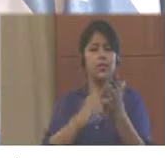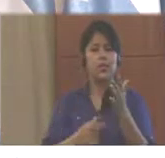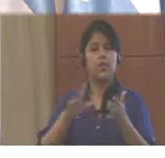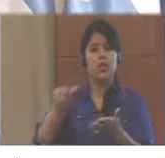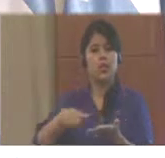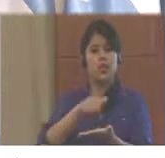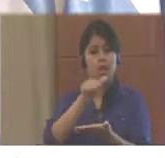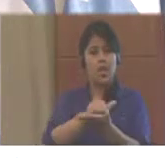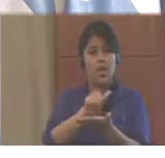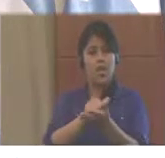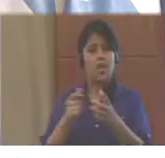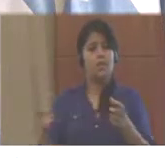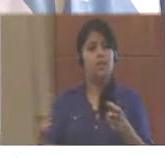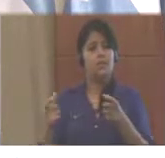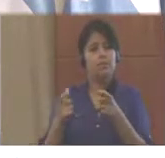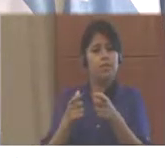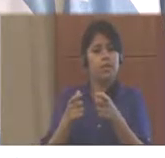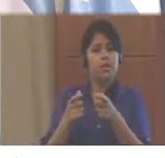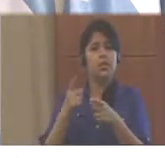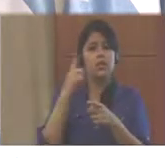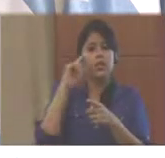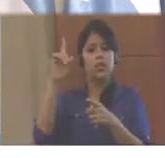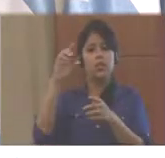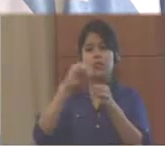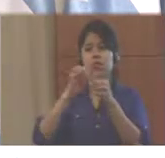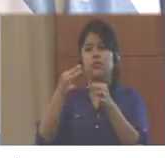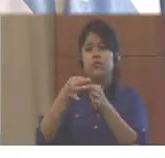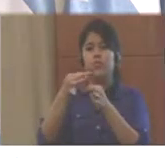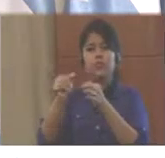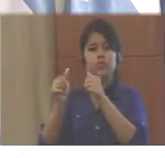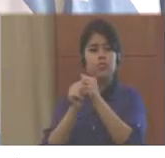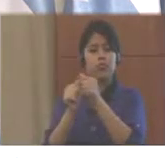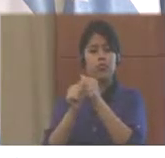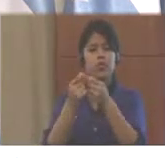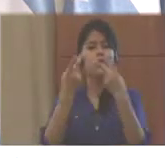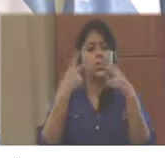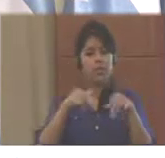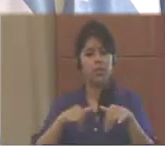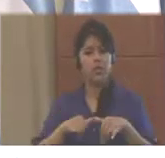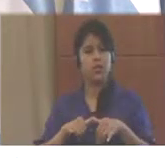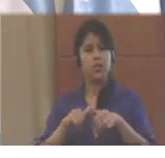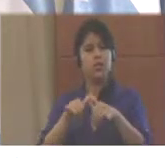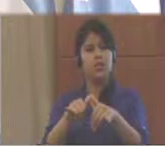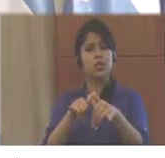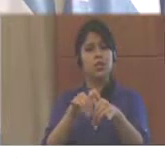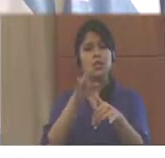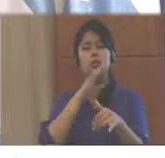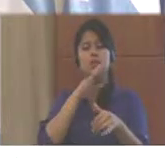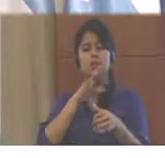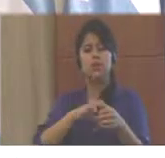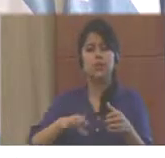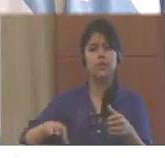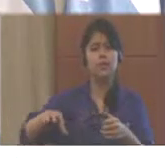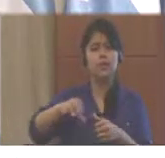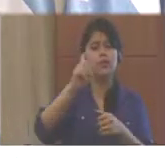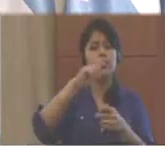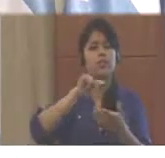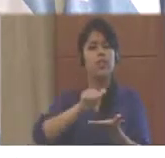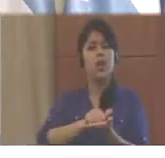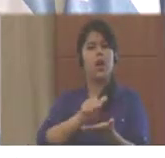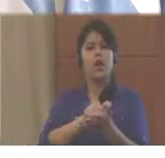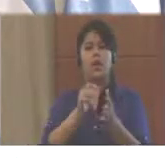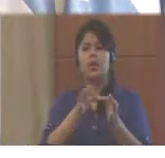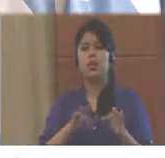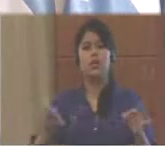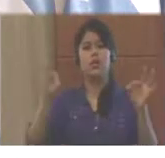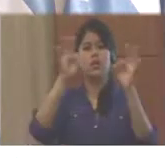remains a relevant consideration in the financing of post-2015 disaster risk reduction agenda. It is not disputed that in the case of the